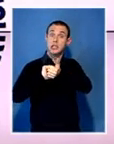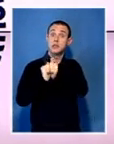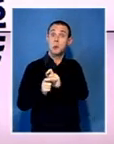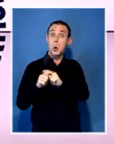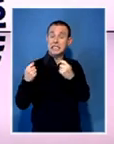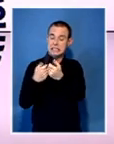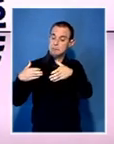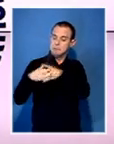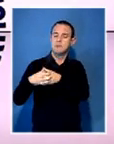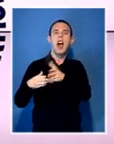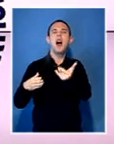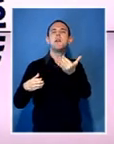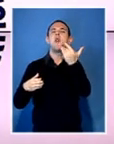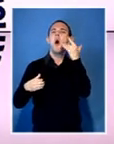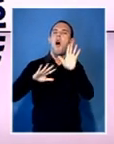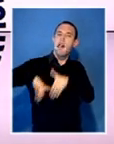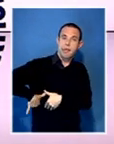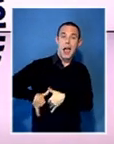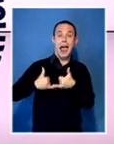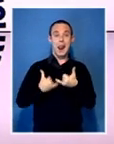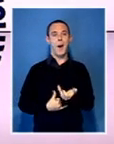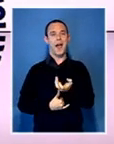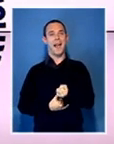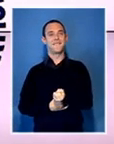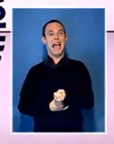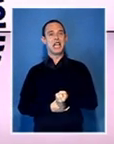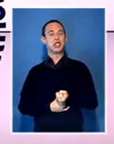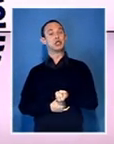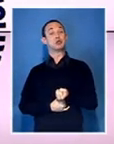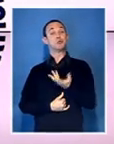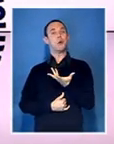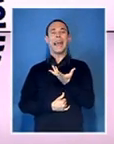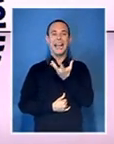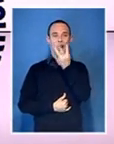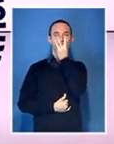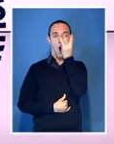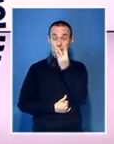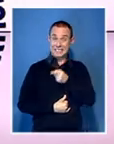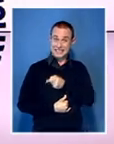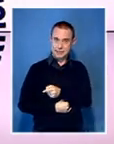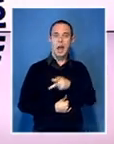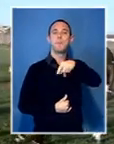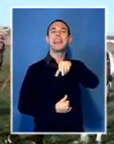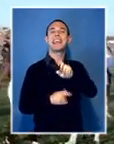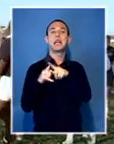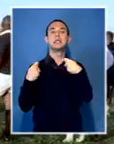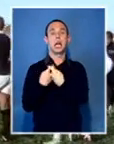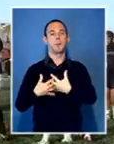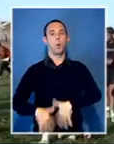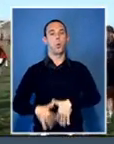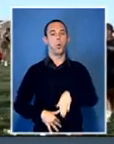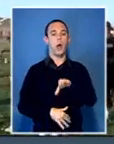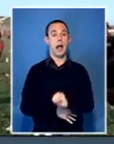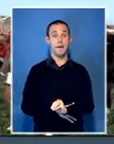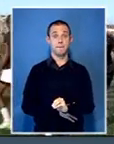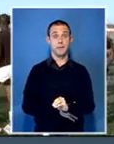the Spring Rose and is the oldest rugby team in Port Elizabeth. It has made great strides. A rugby club